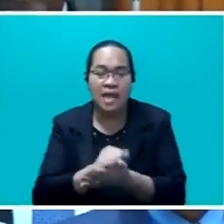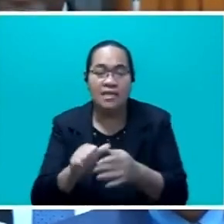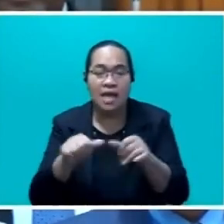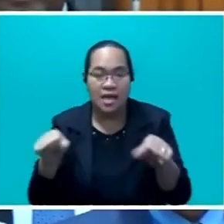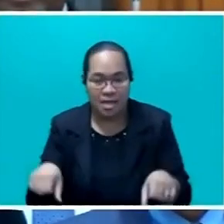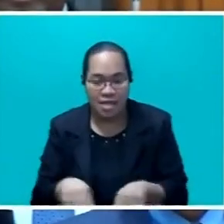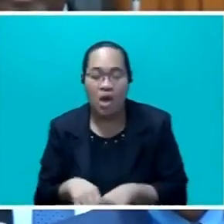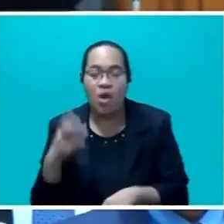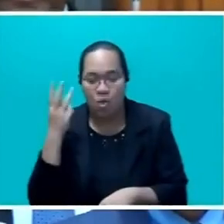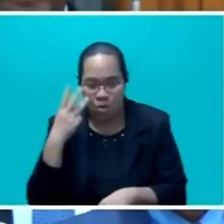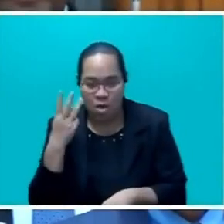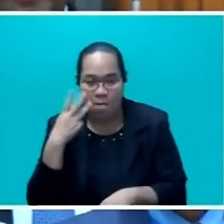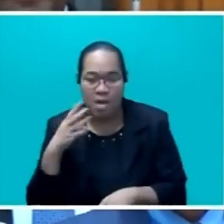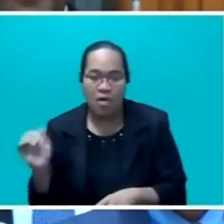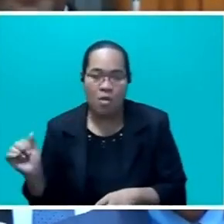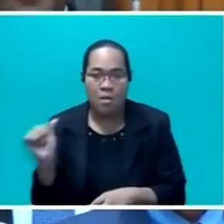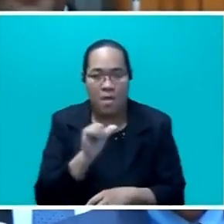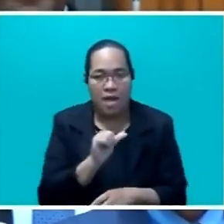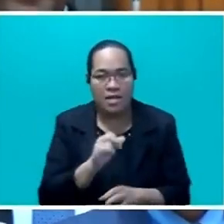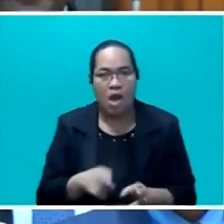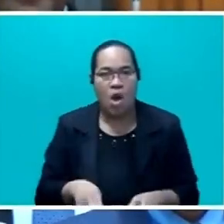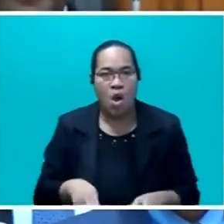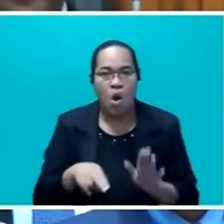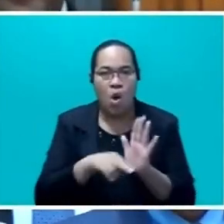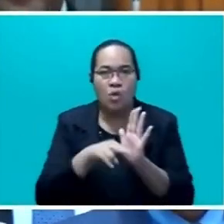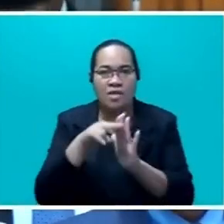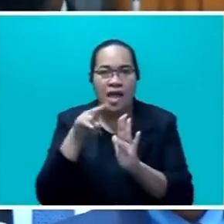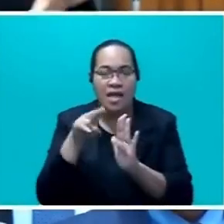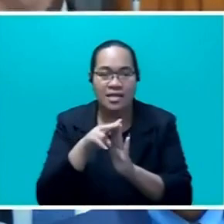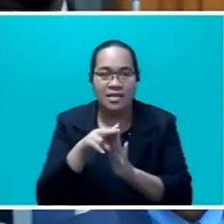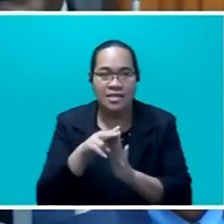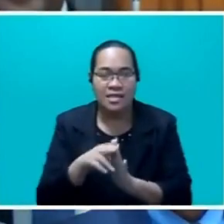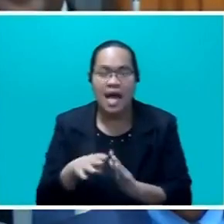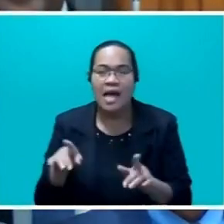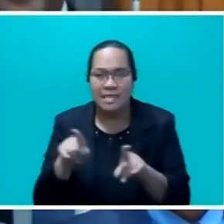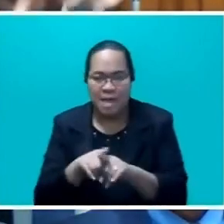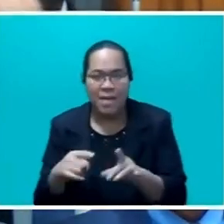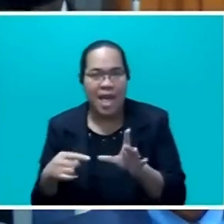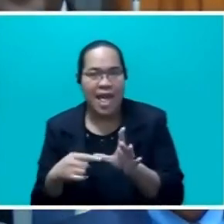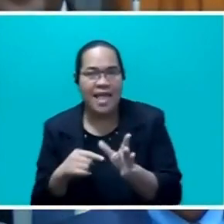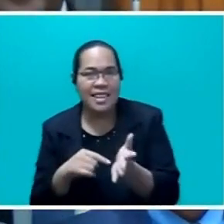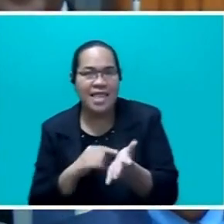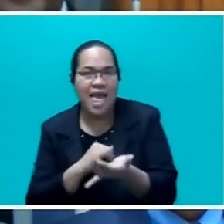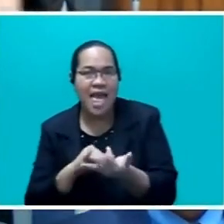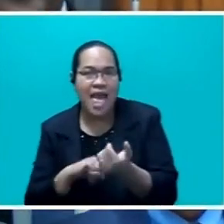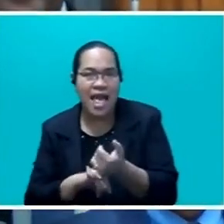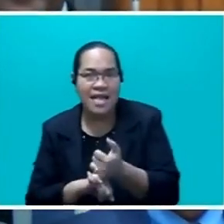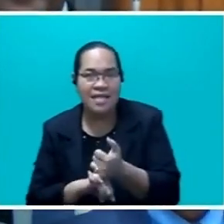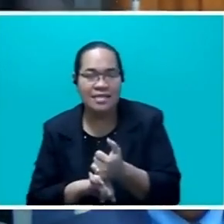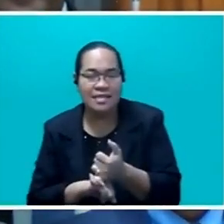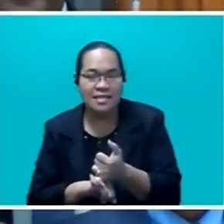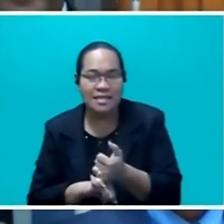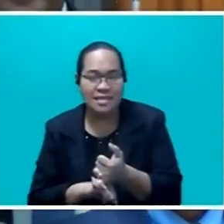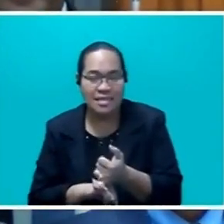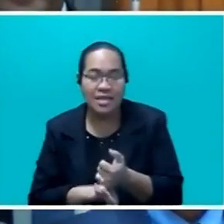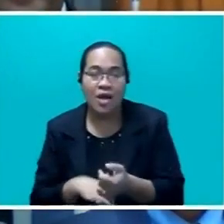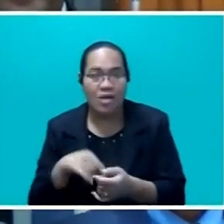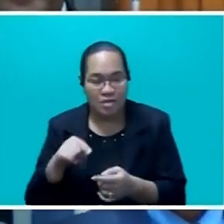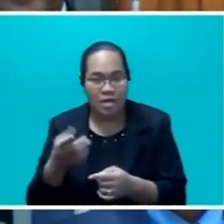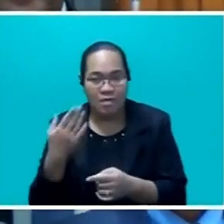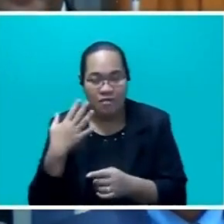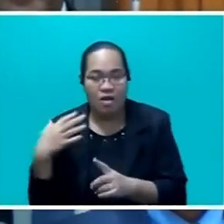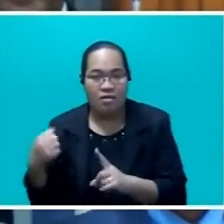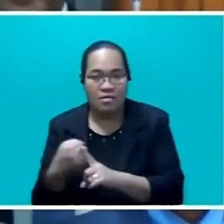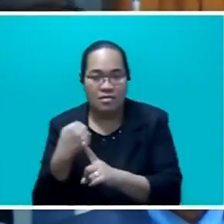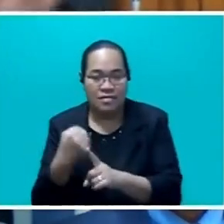went back to be employed at the hotels, even the ATS, where she had once a champion, the rights of